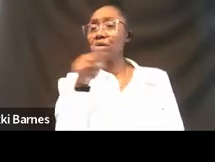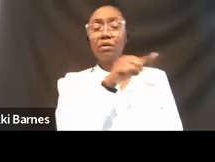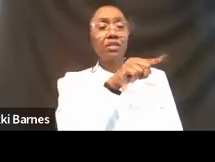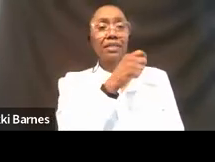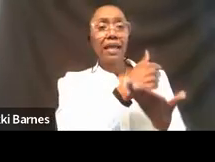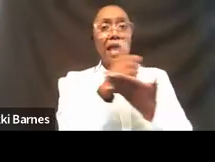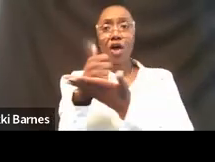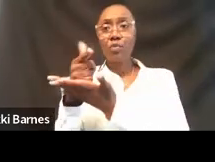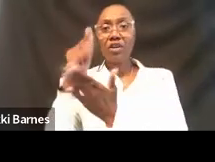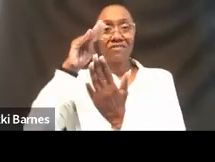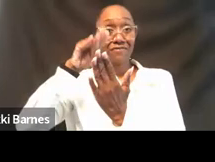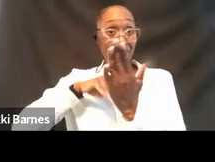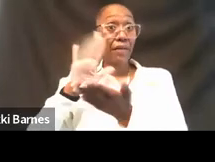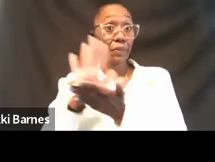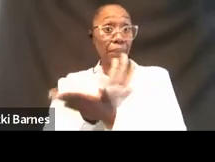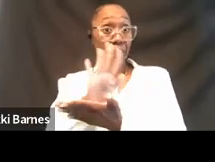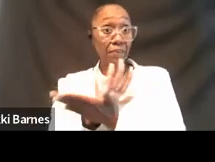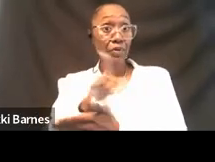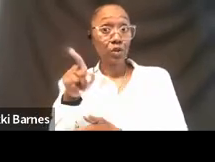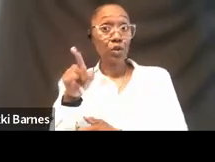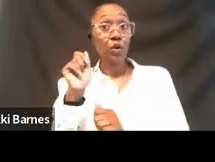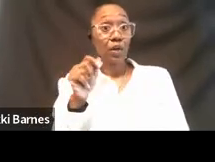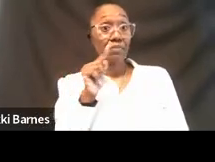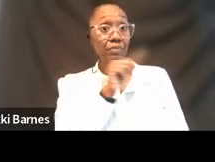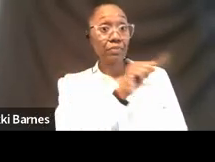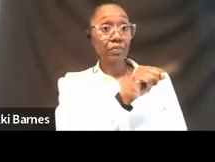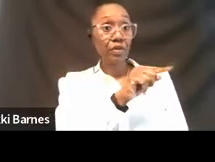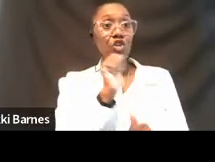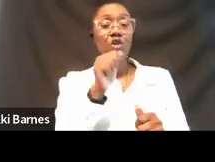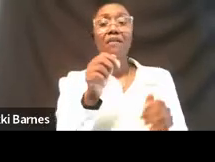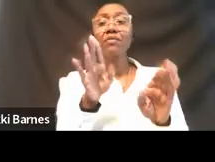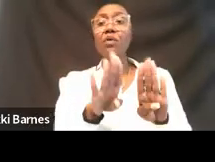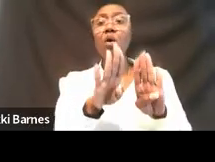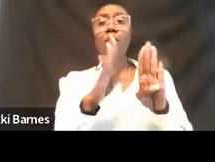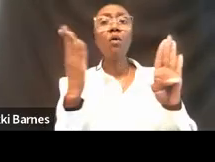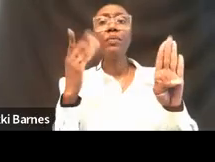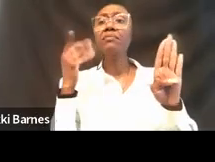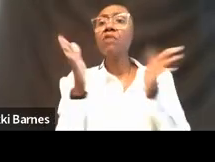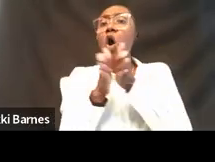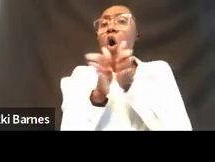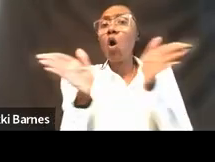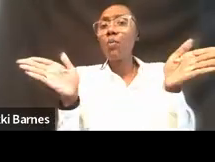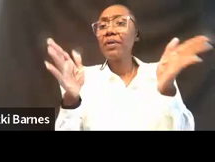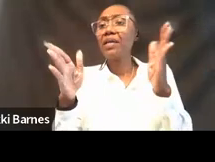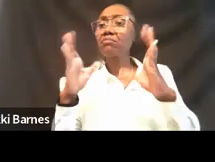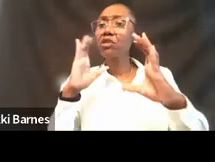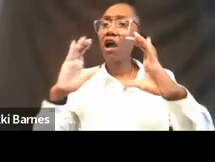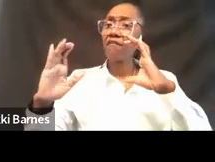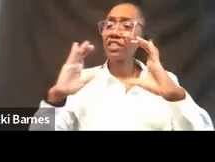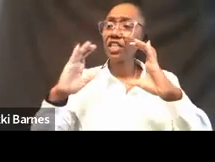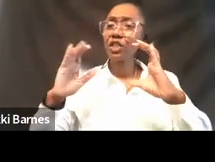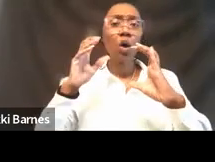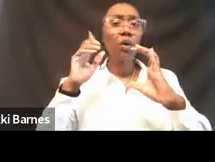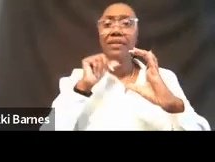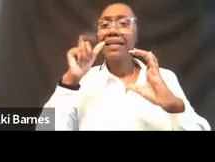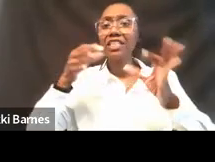you fill out the paperwork. Sometimes it's a matter of opening the door and having that conversation without judgment that allows for us to serve